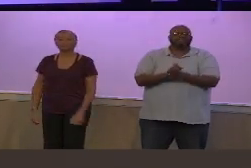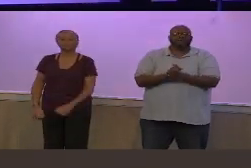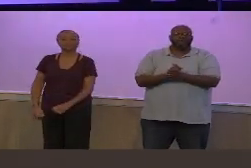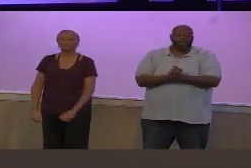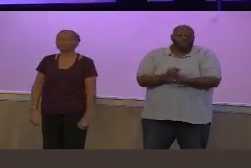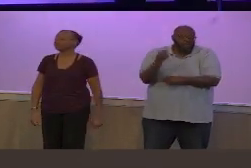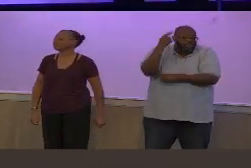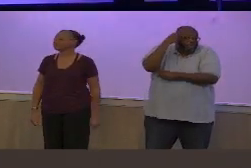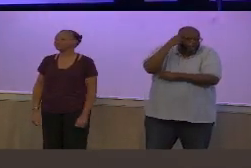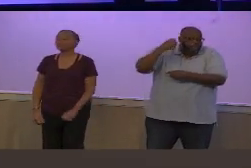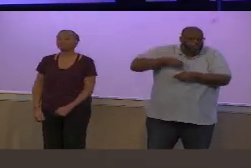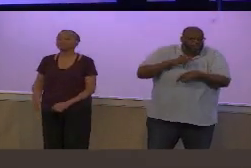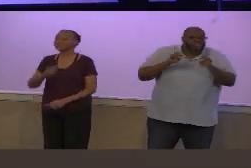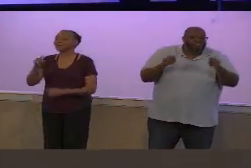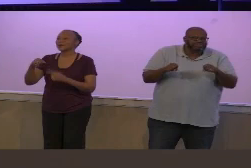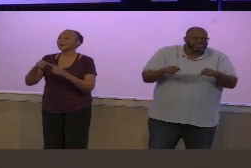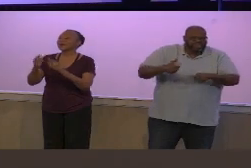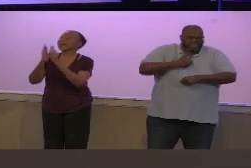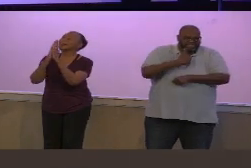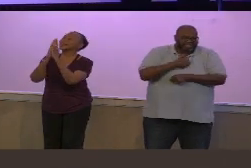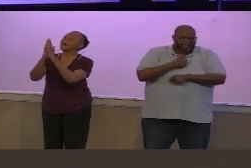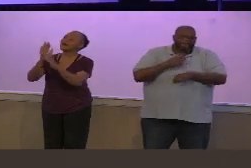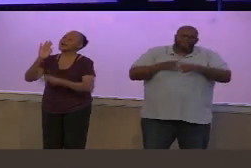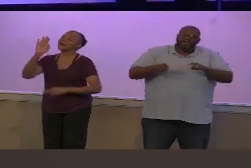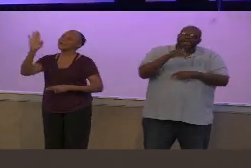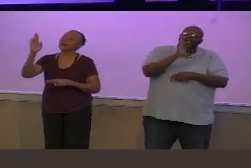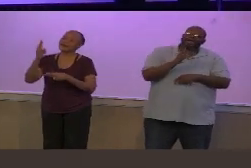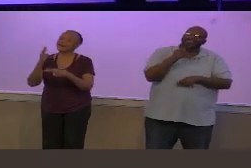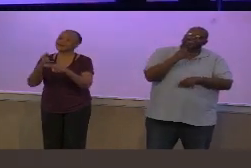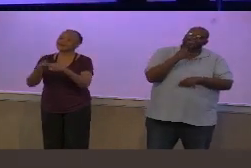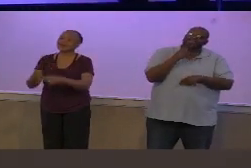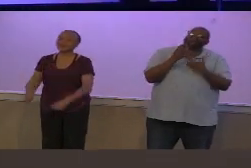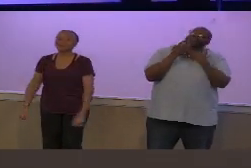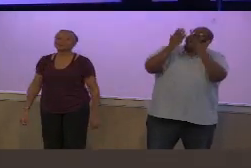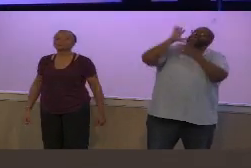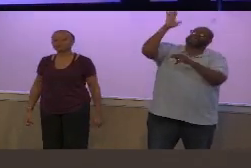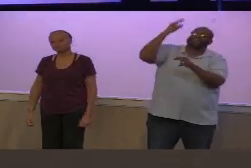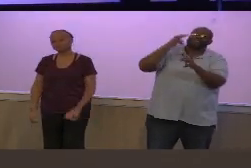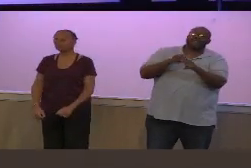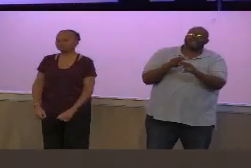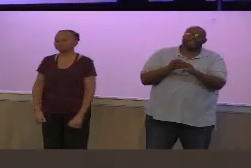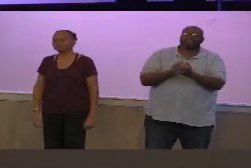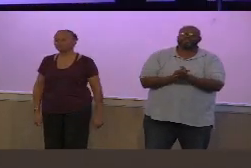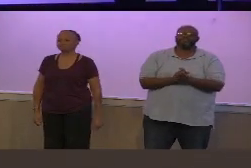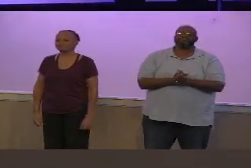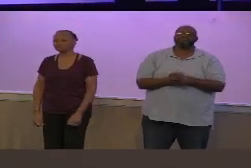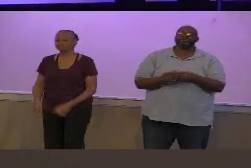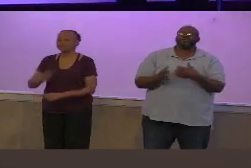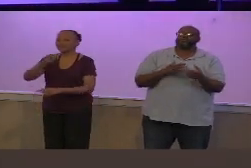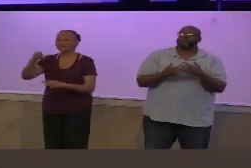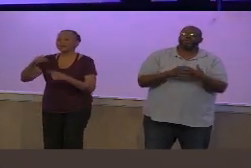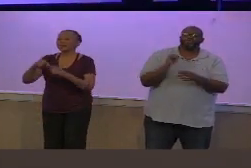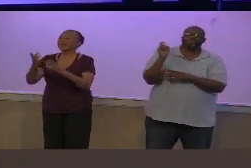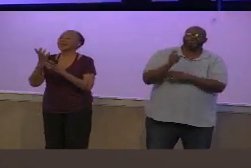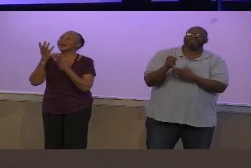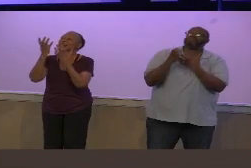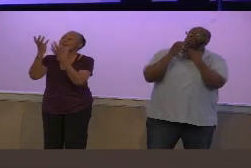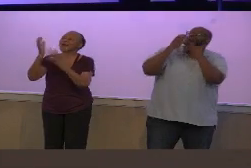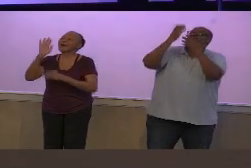it on our own, but He said, call on me. That's the only way that we can get out of this thing, is if we call on Him,